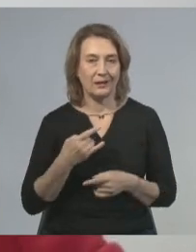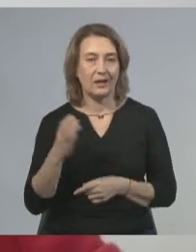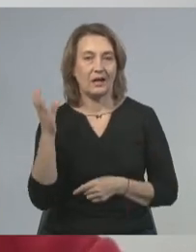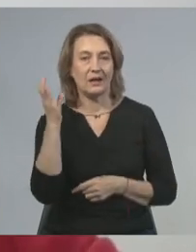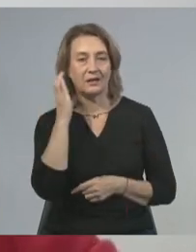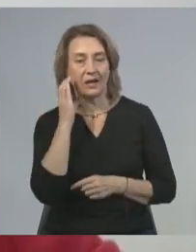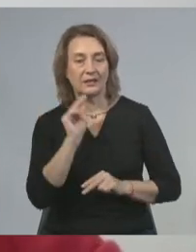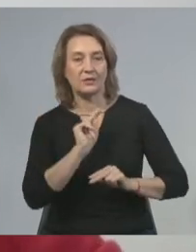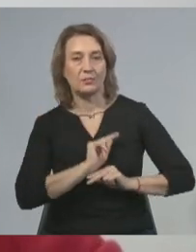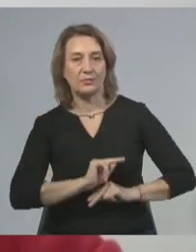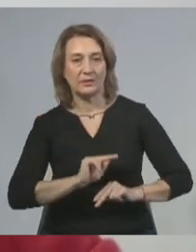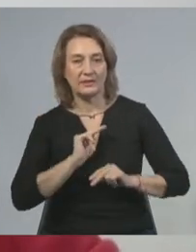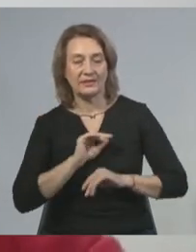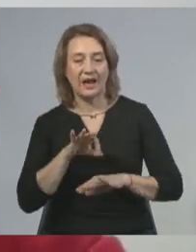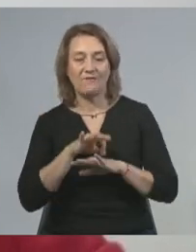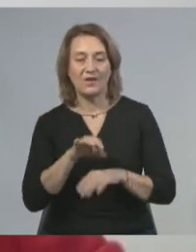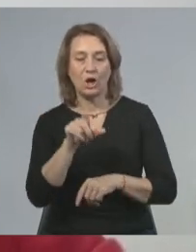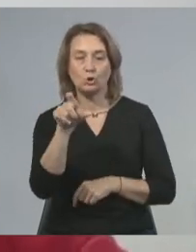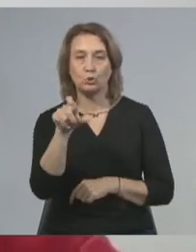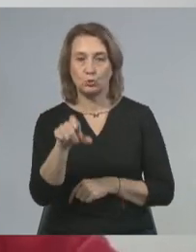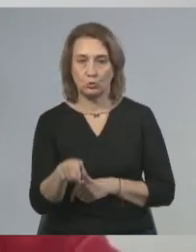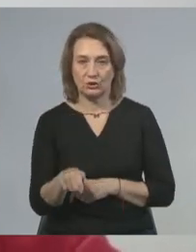it should be obvious to everyone